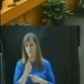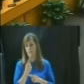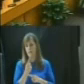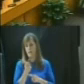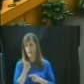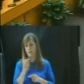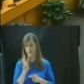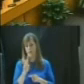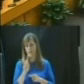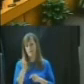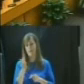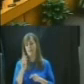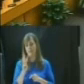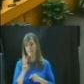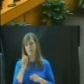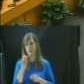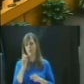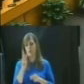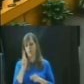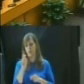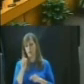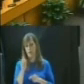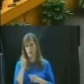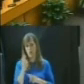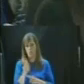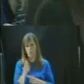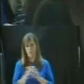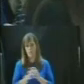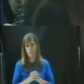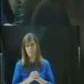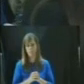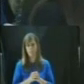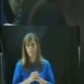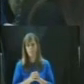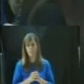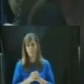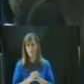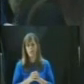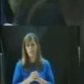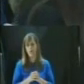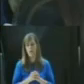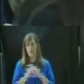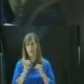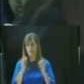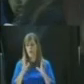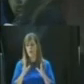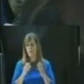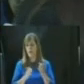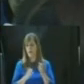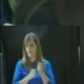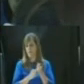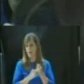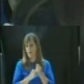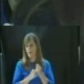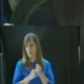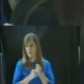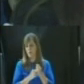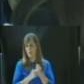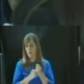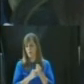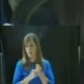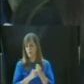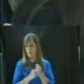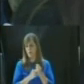Drive. The creation of the Teacher Advisory Committee in December of 2013 was a positive step towards